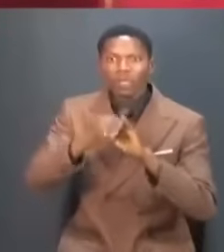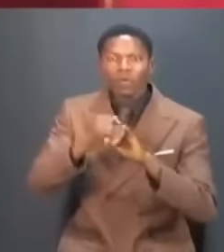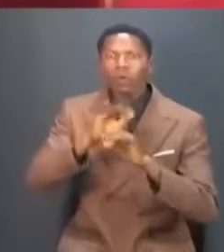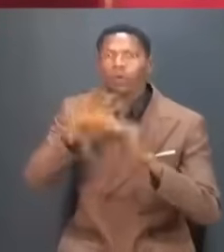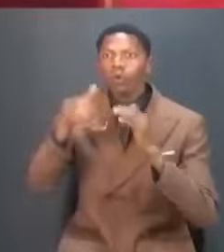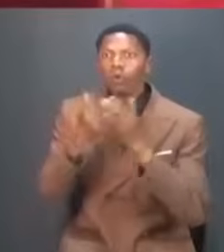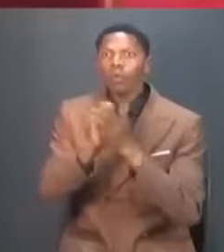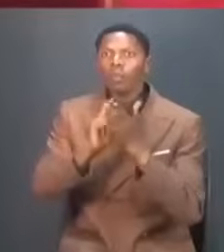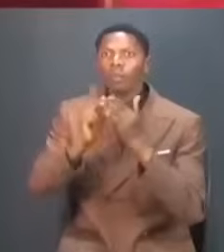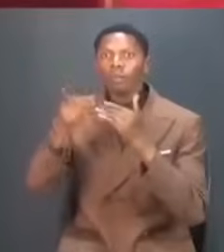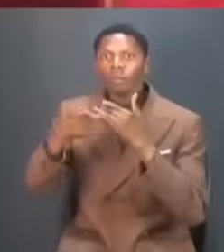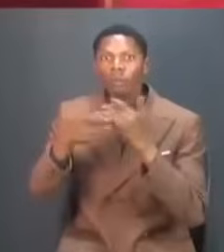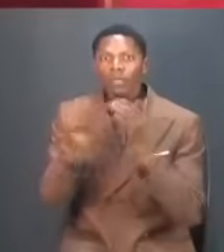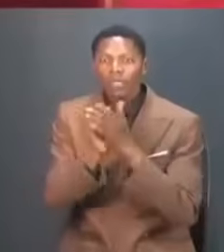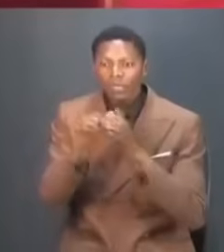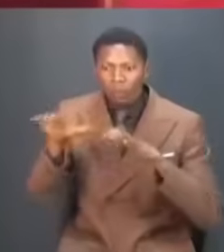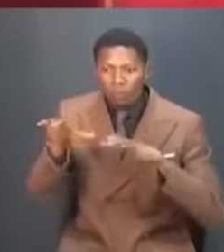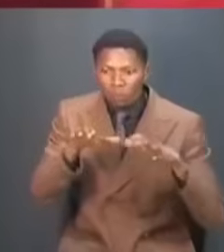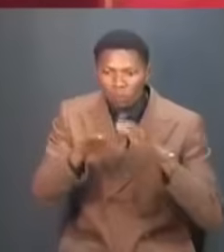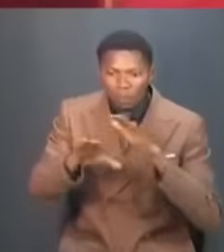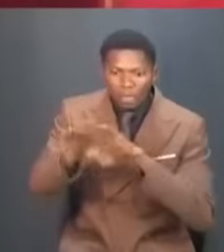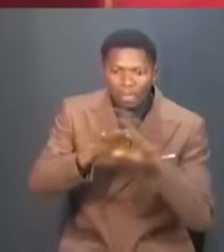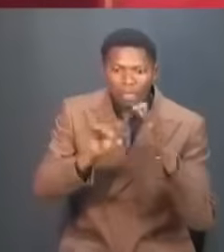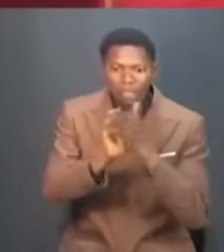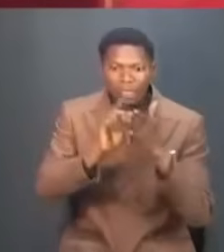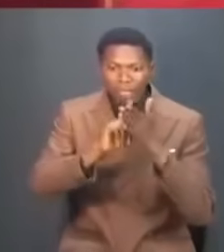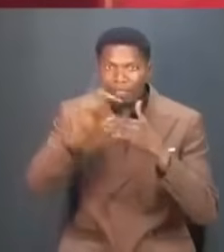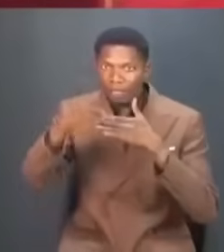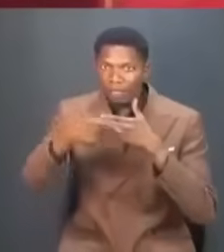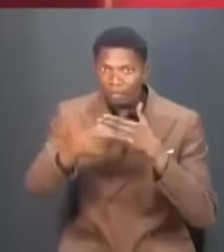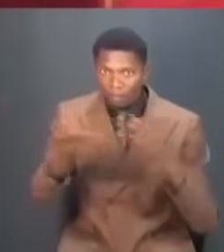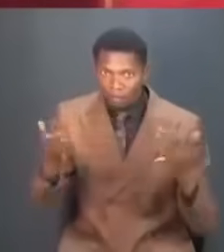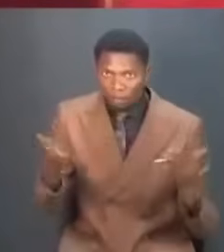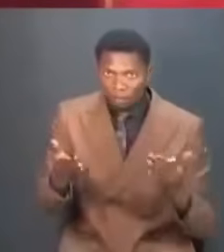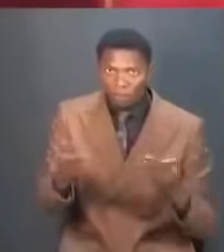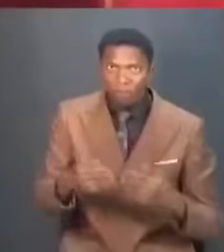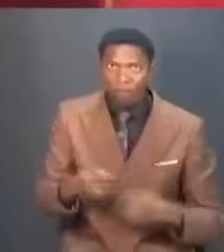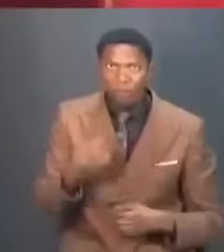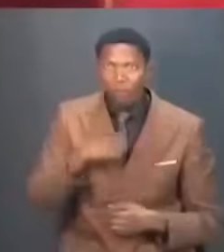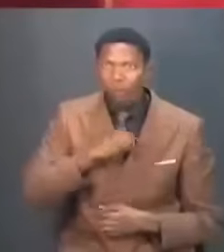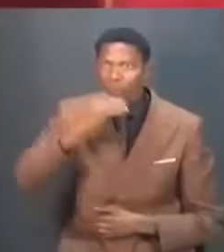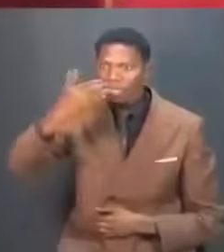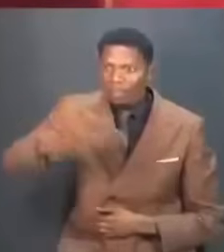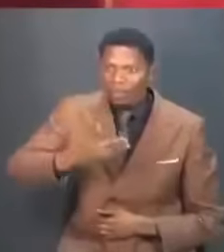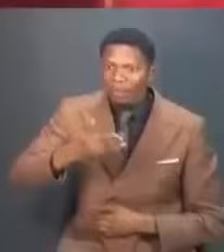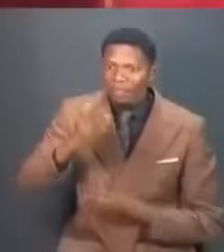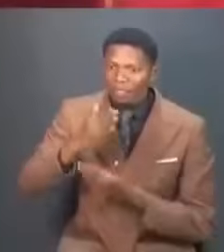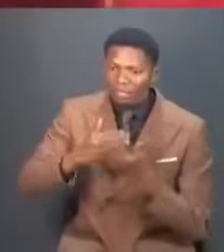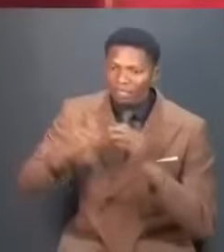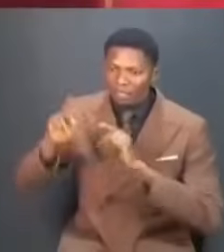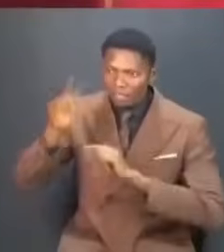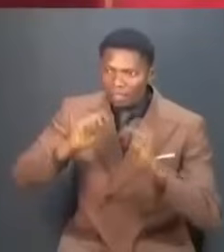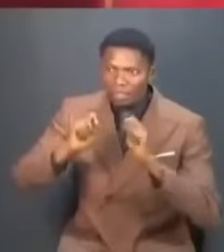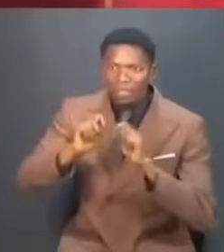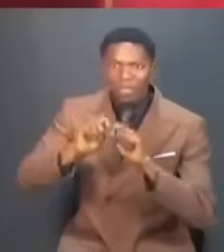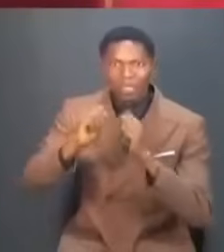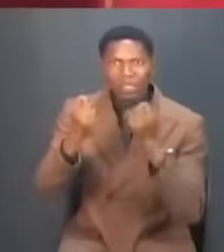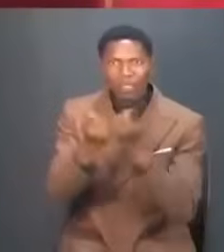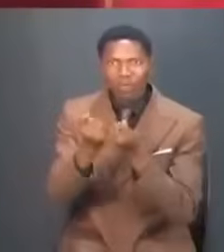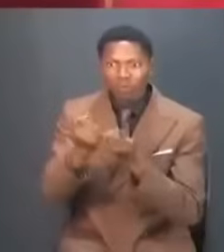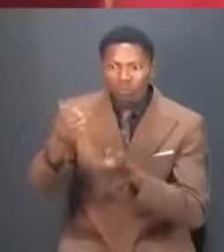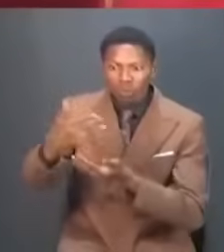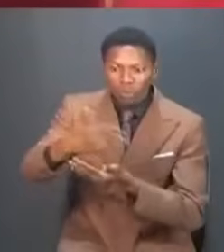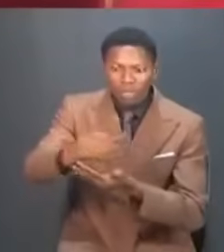are running under the Feed Ghana program, we invited a technical team to put together the